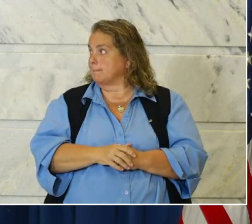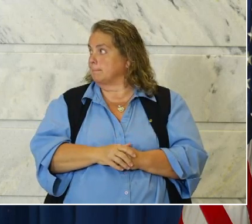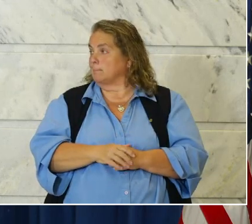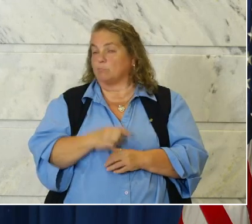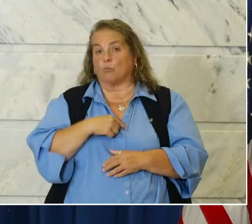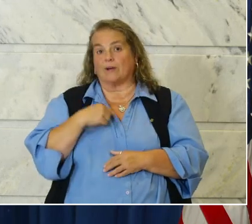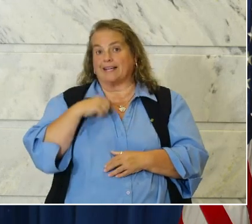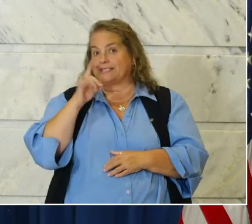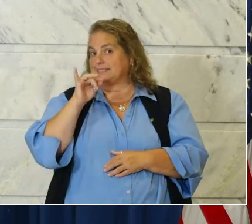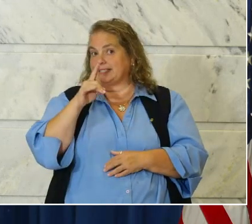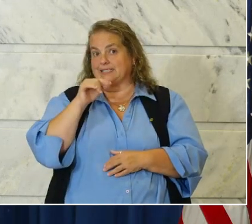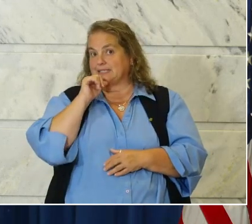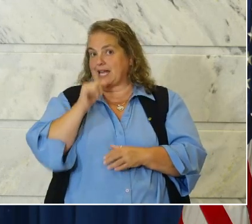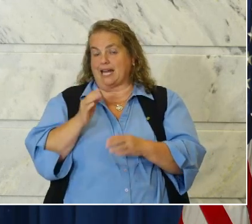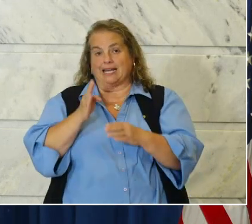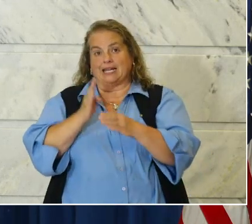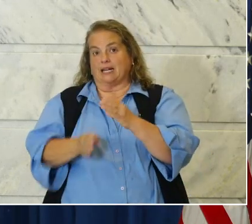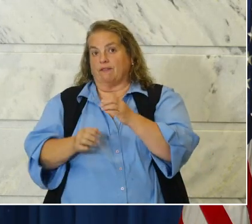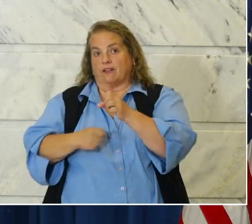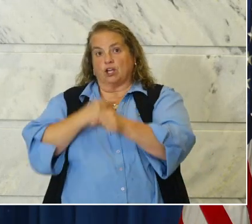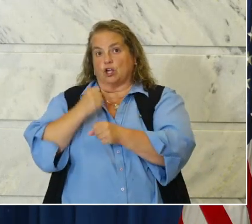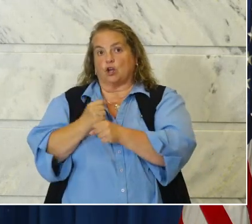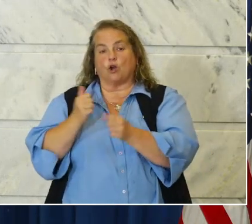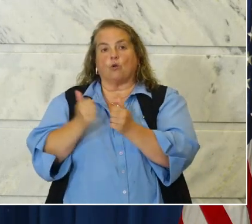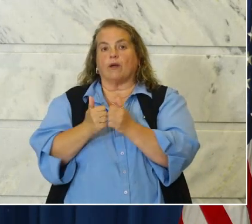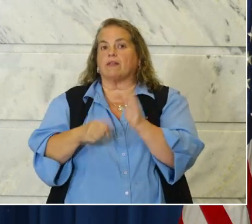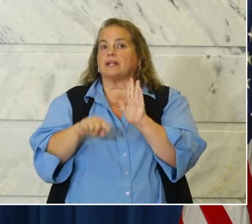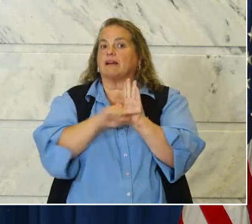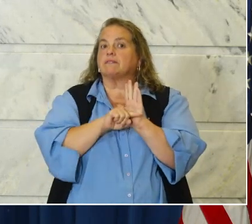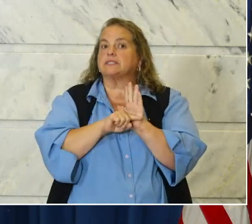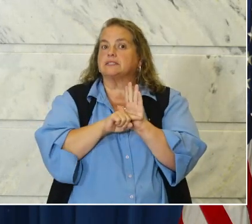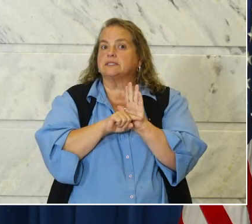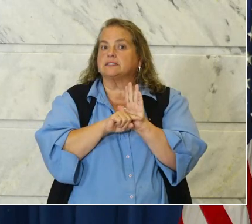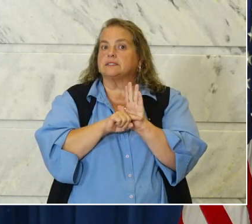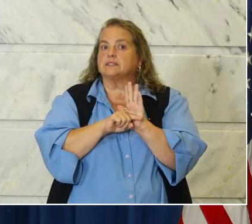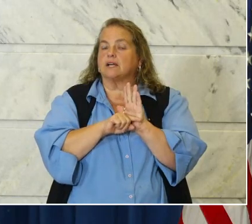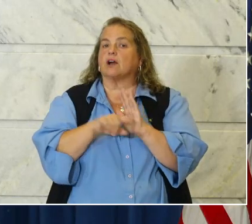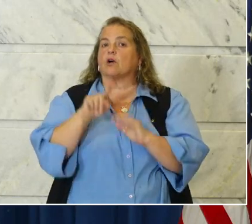We did not end the year with a deficit. We ended up